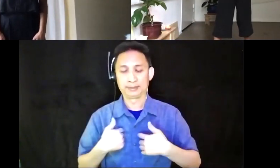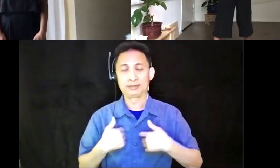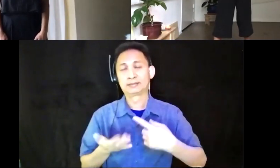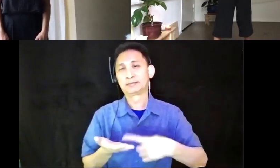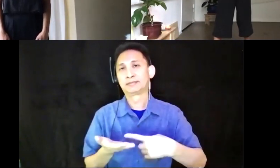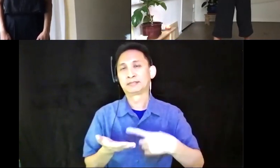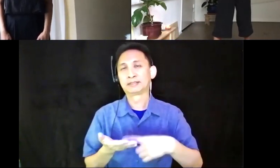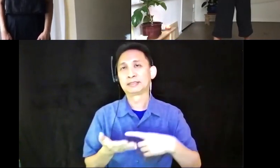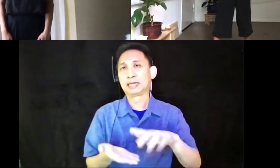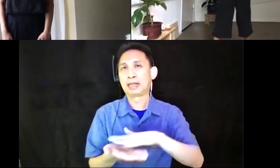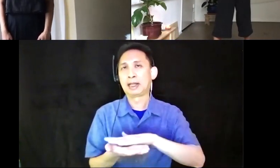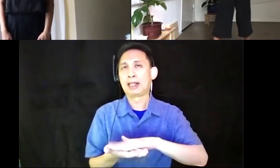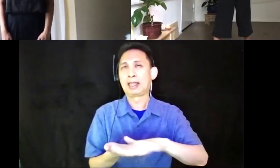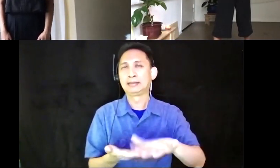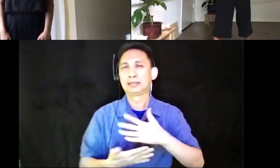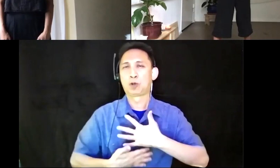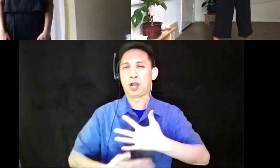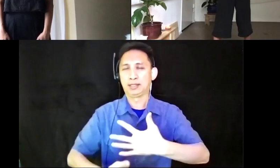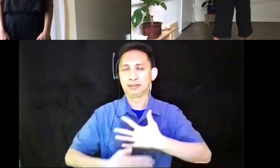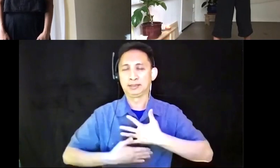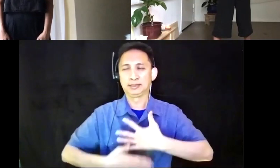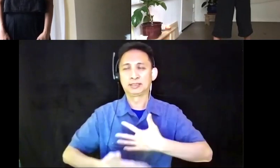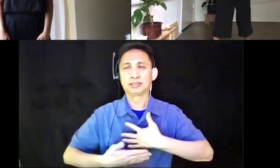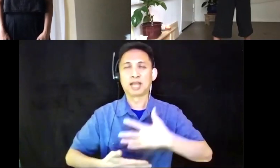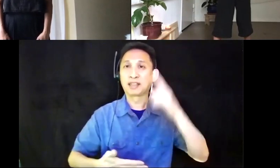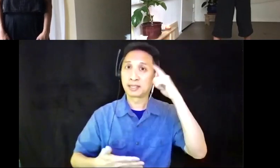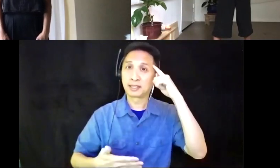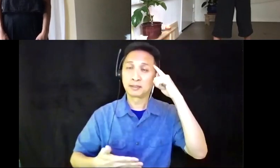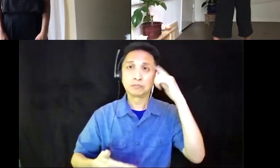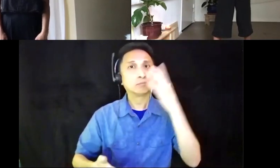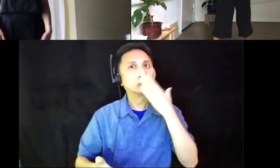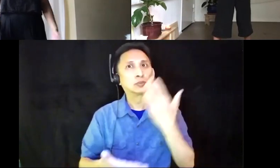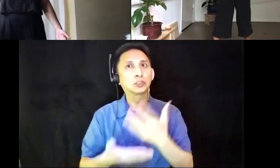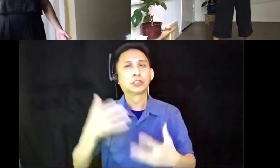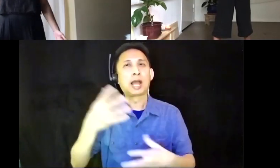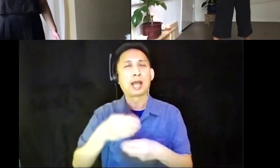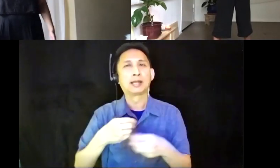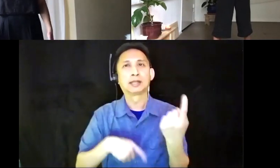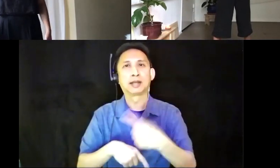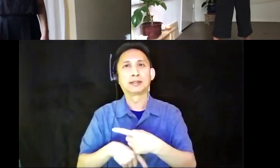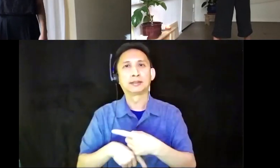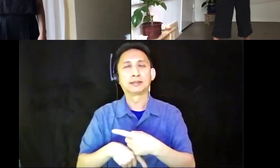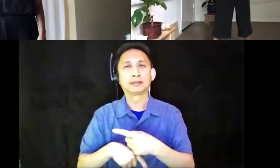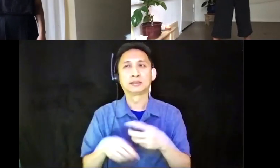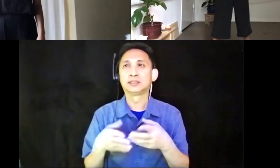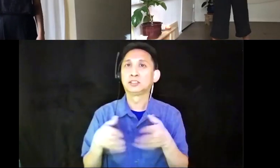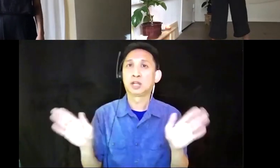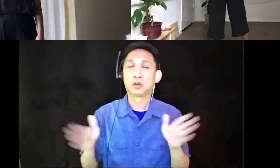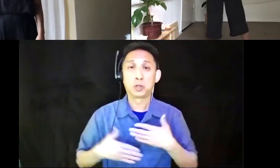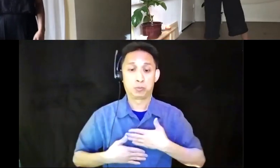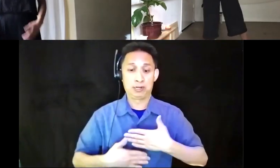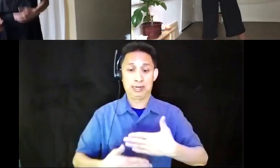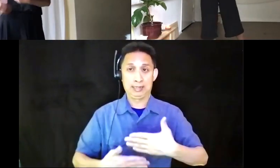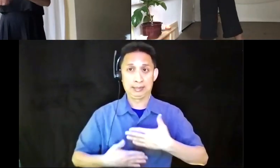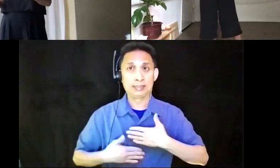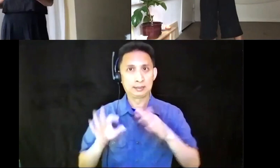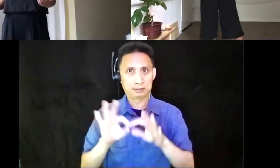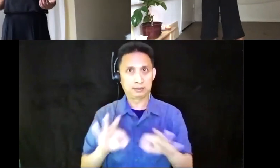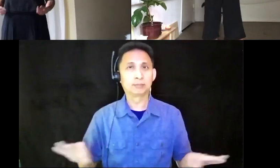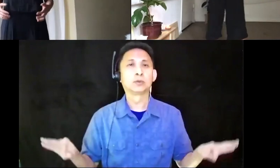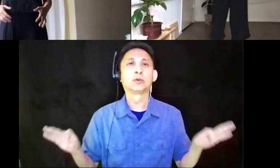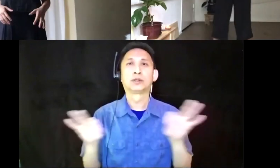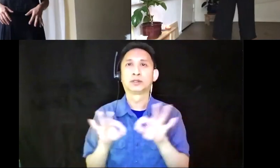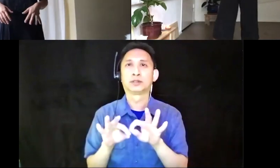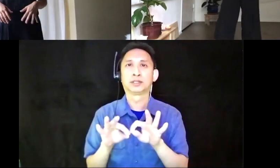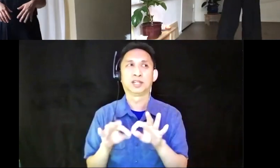the practice today, because I think breathing in general is a really important thing, but also especially with right now